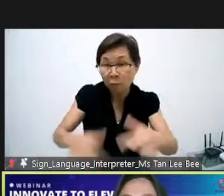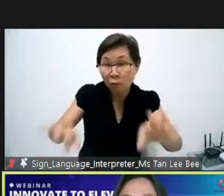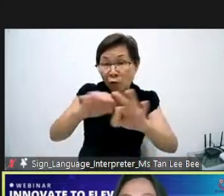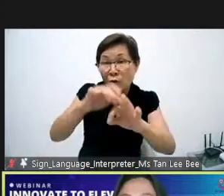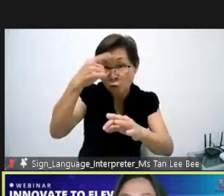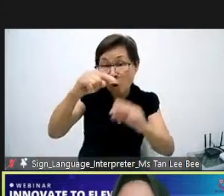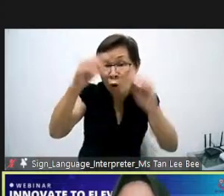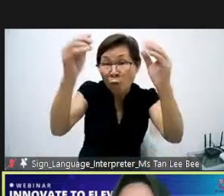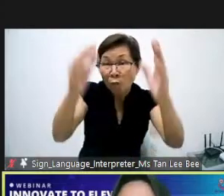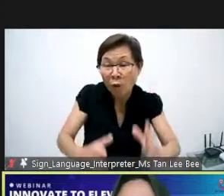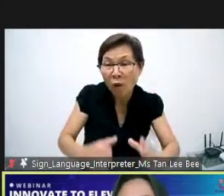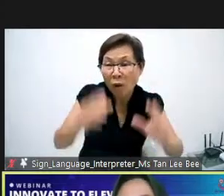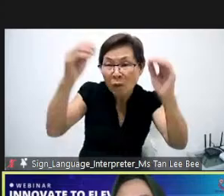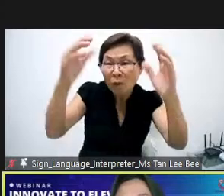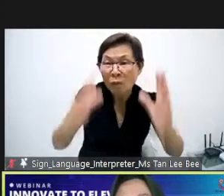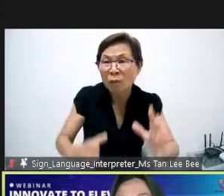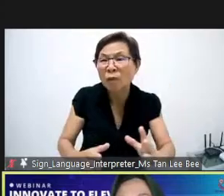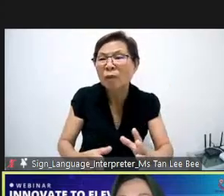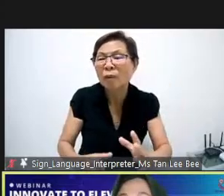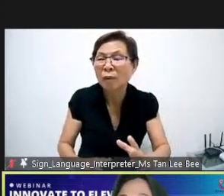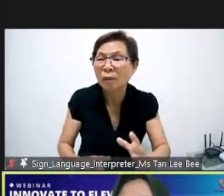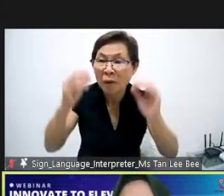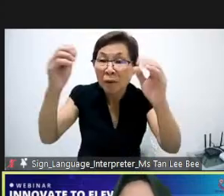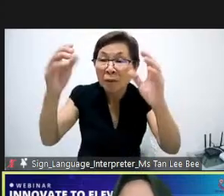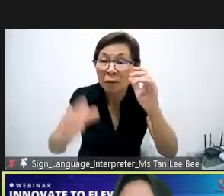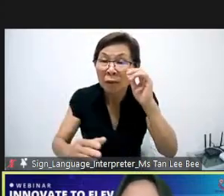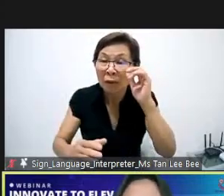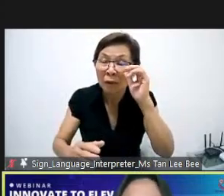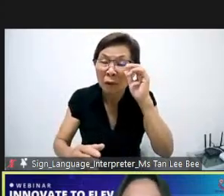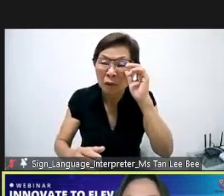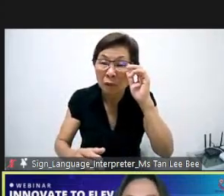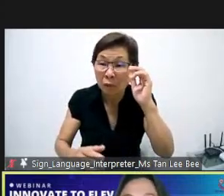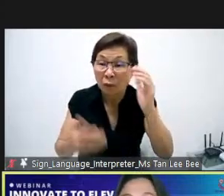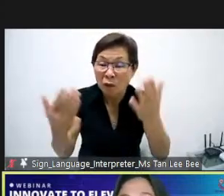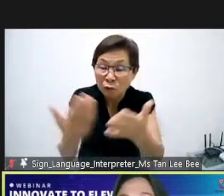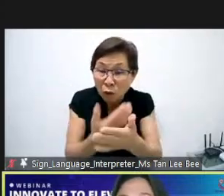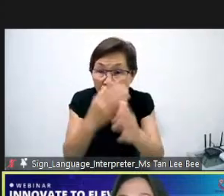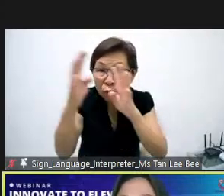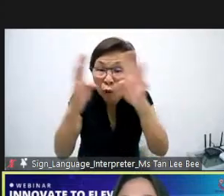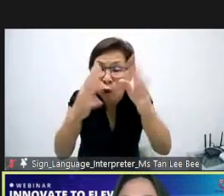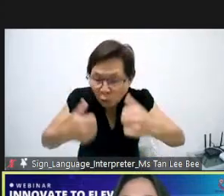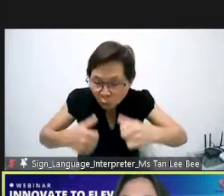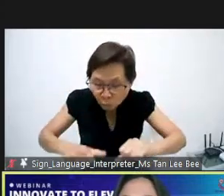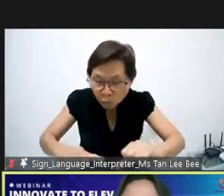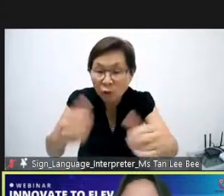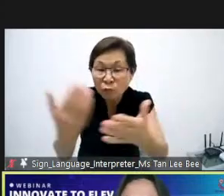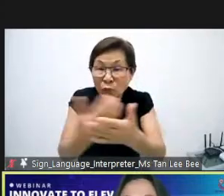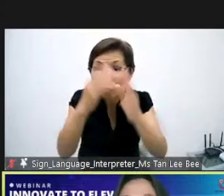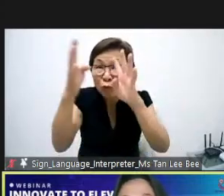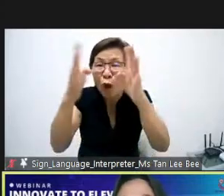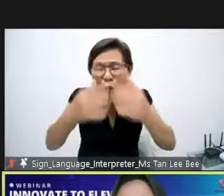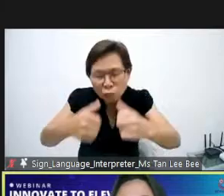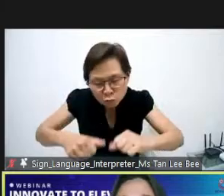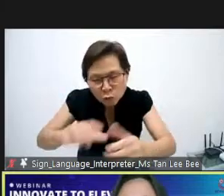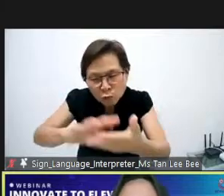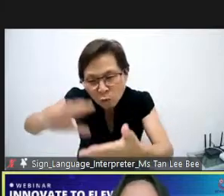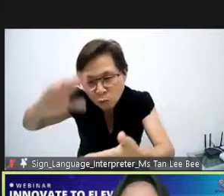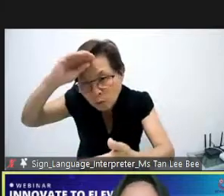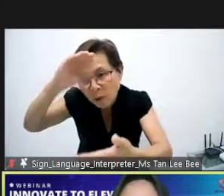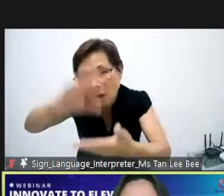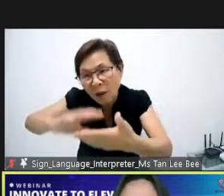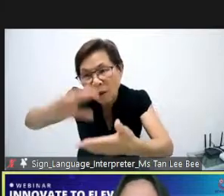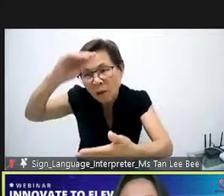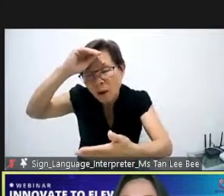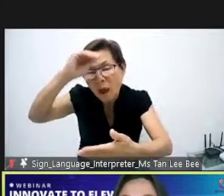answer the sustainability of an innovation by continuing to learn and being as